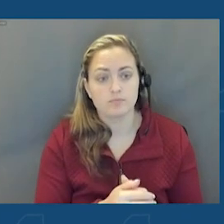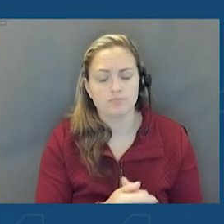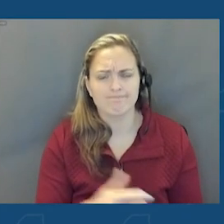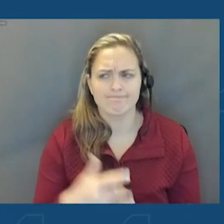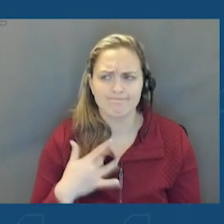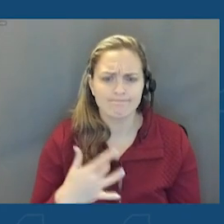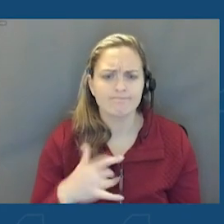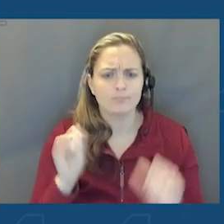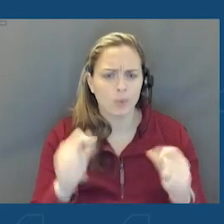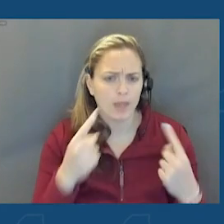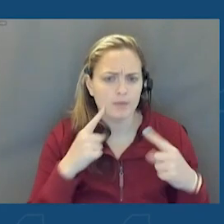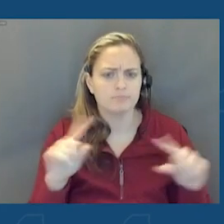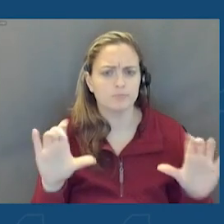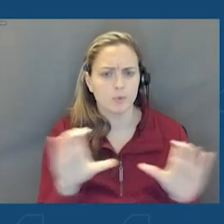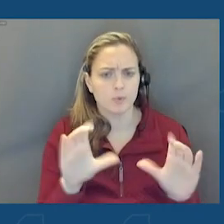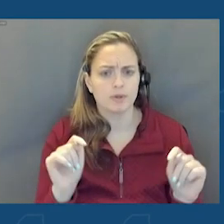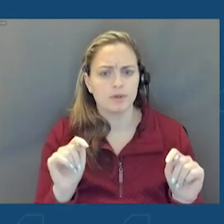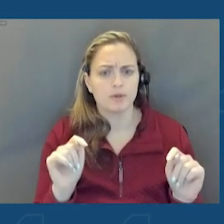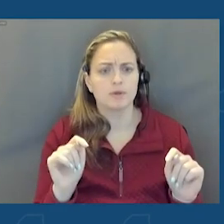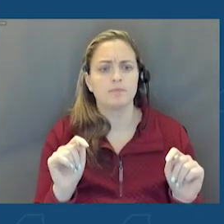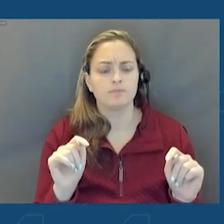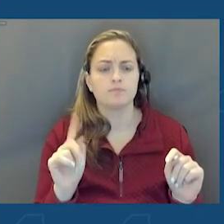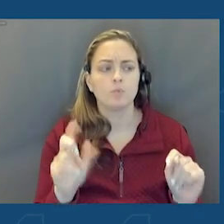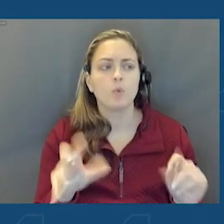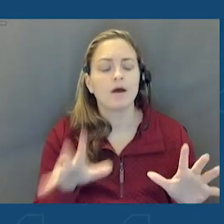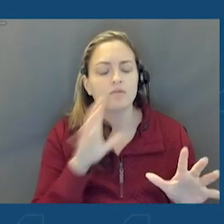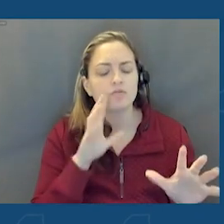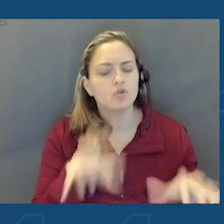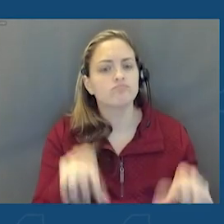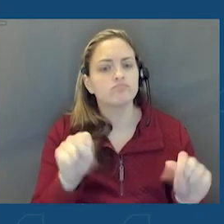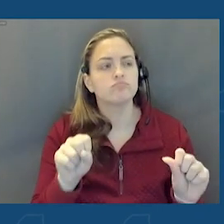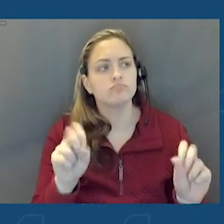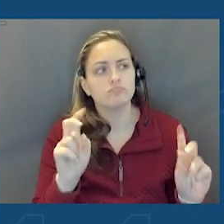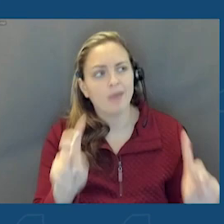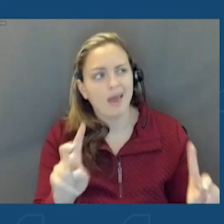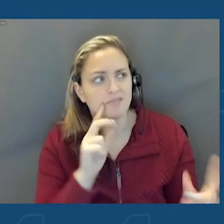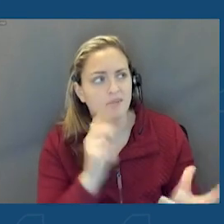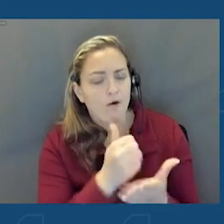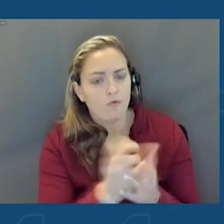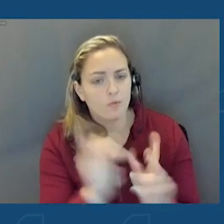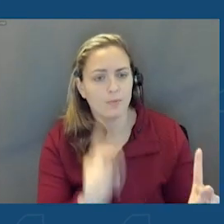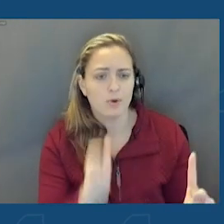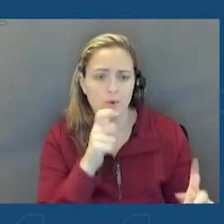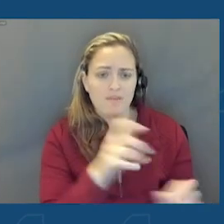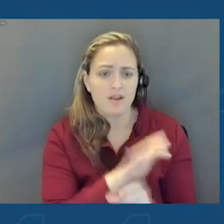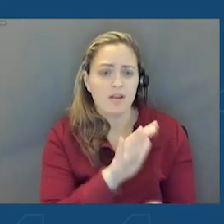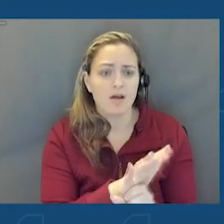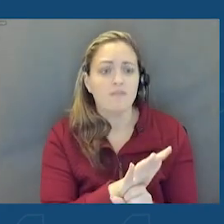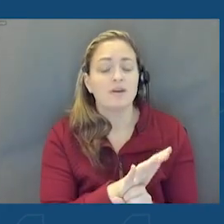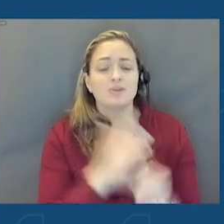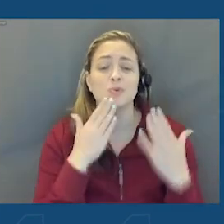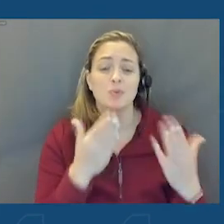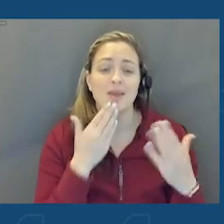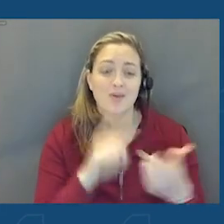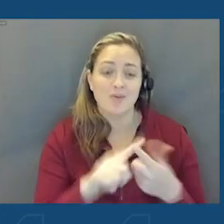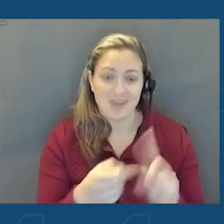do this, but we have to take out and look up for those who have so little. Thank you, my friends, and with that,